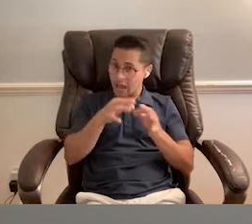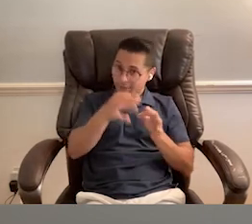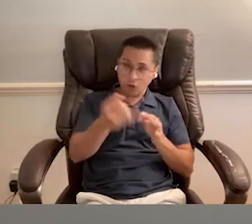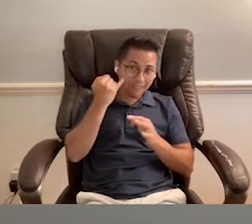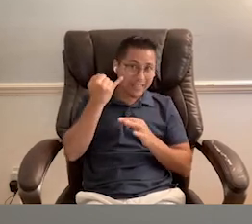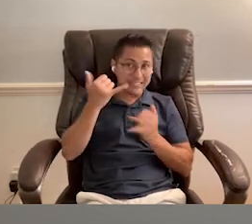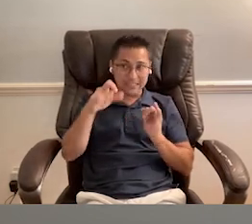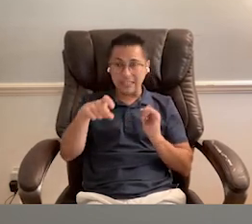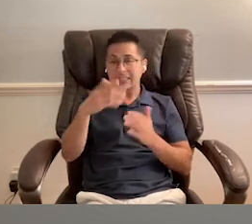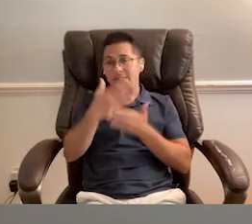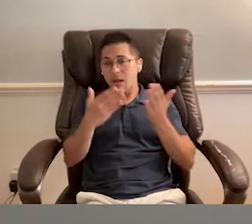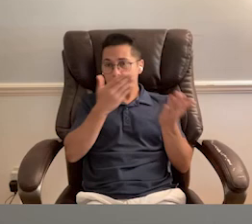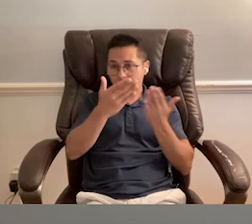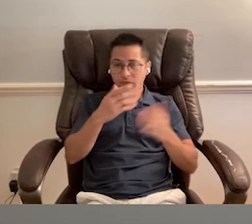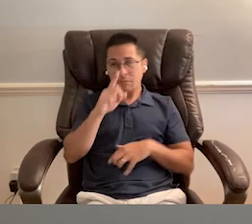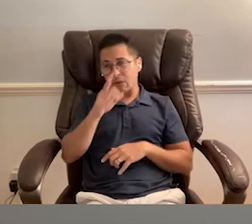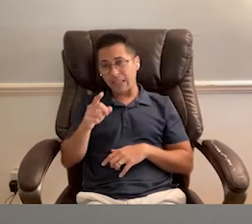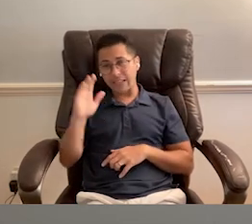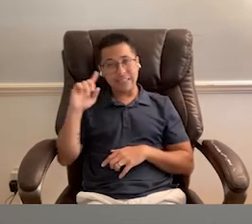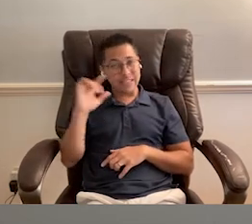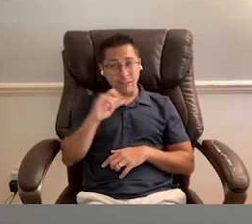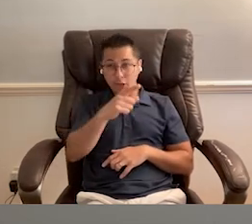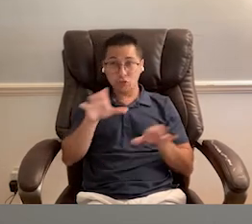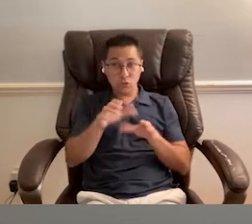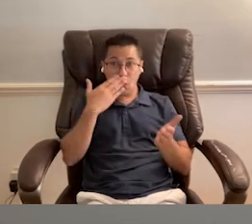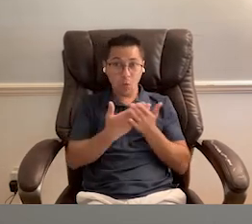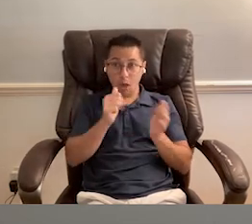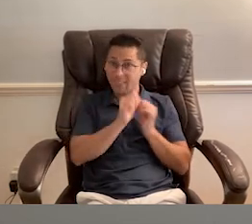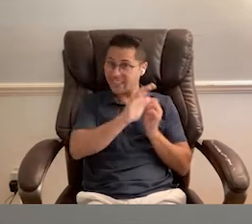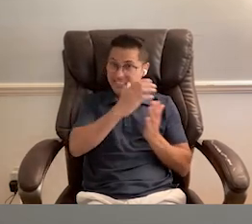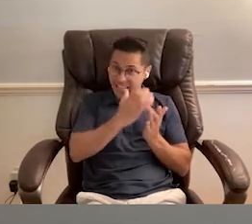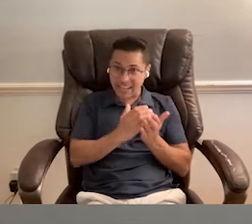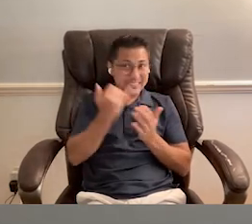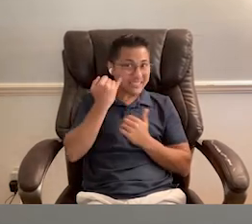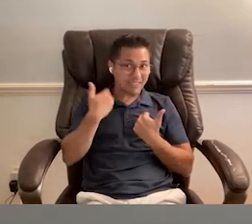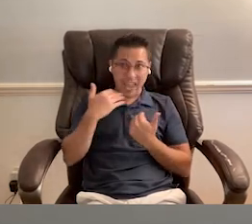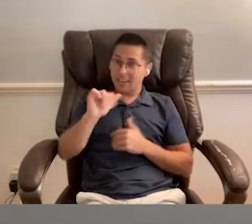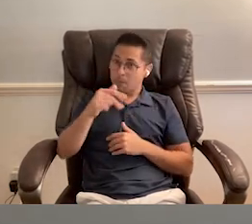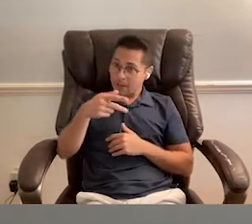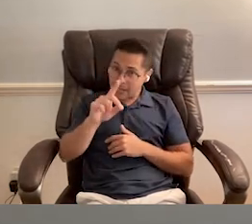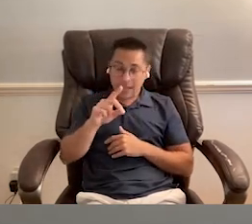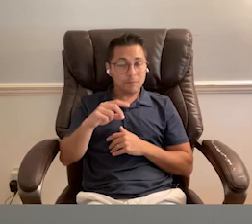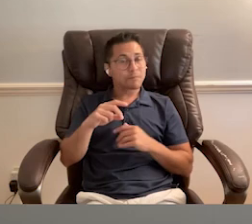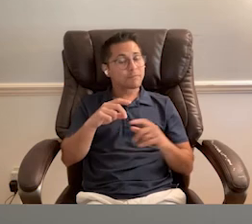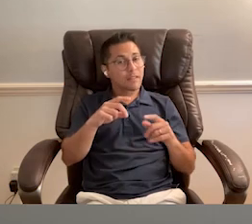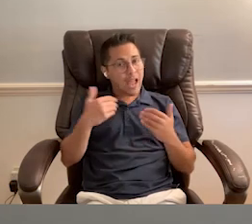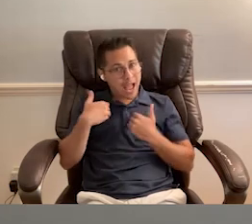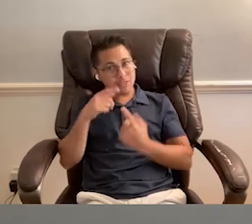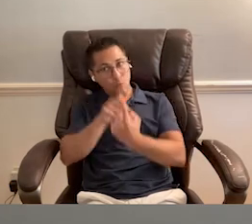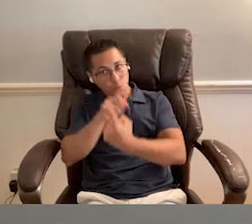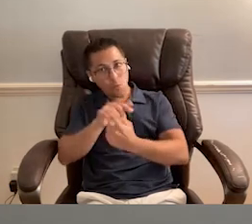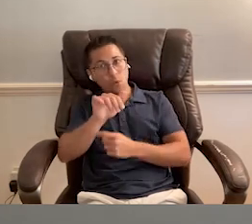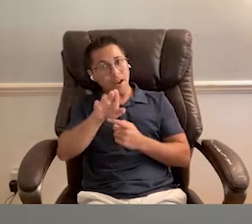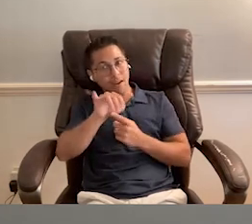continue to need some services. But more than likely, it sounds like he was doing well in his classes. If he has the APD, if he has the